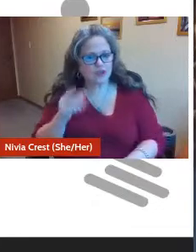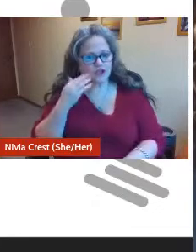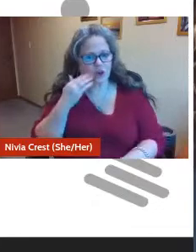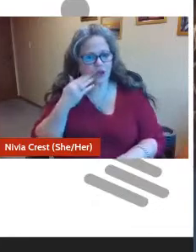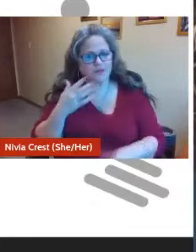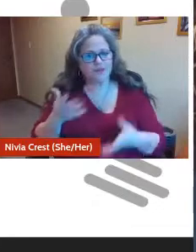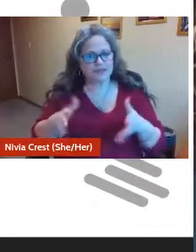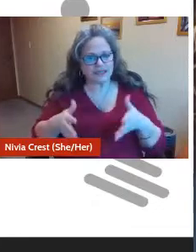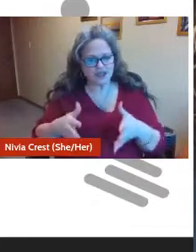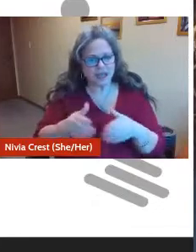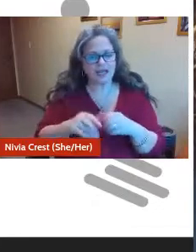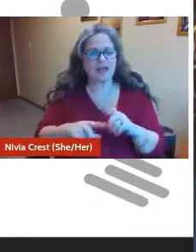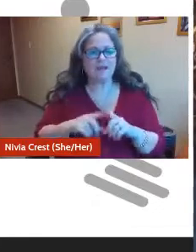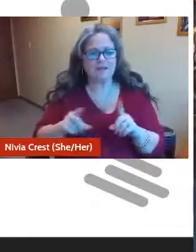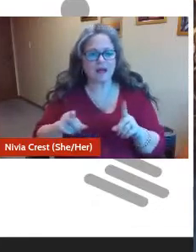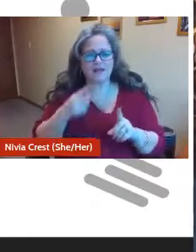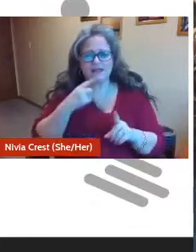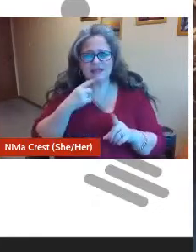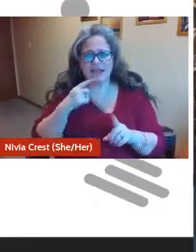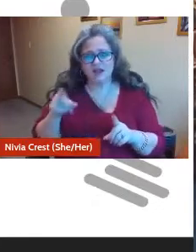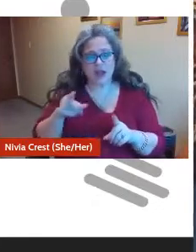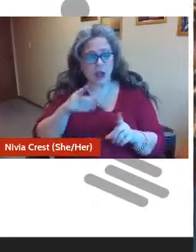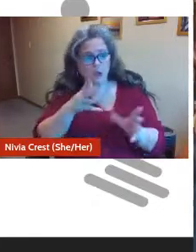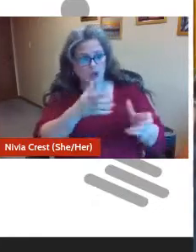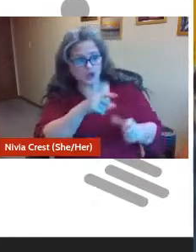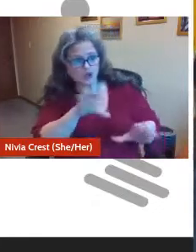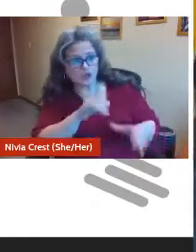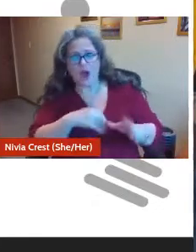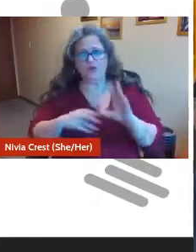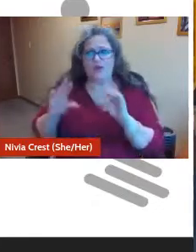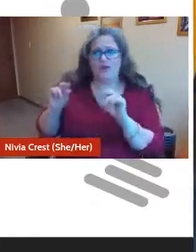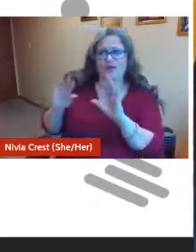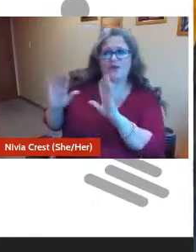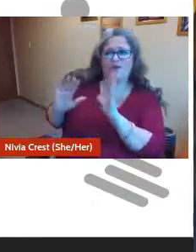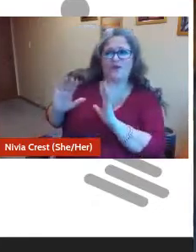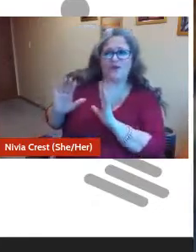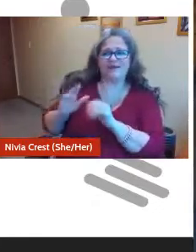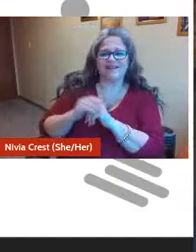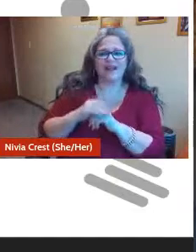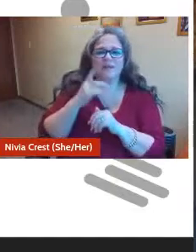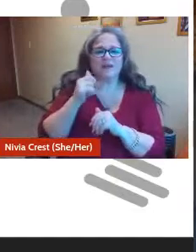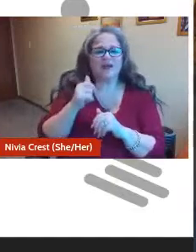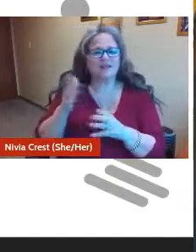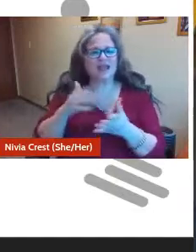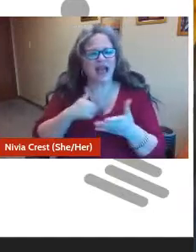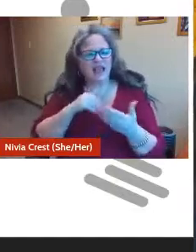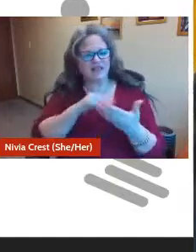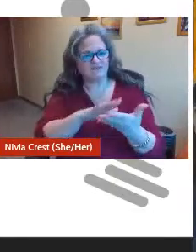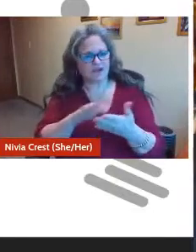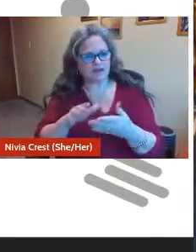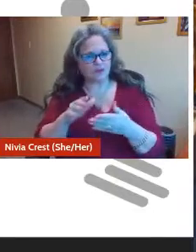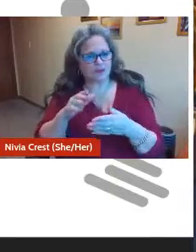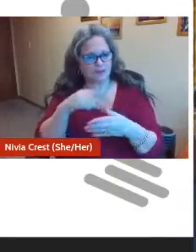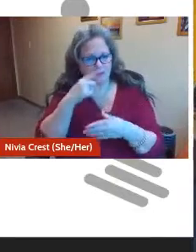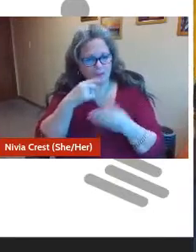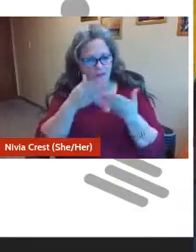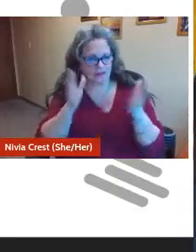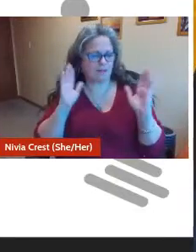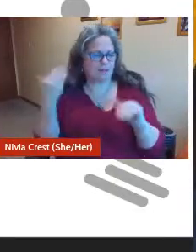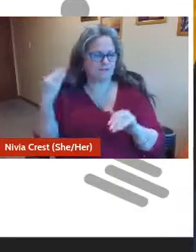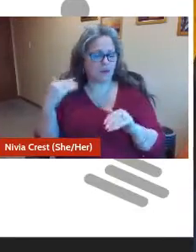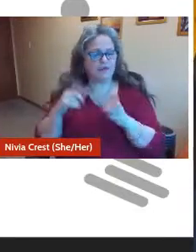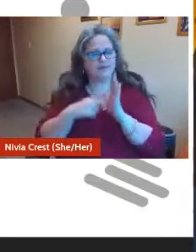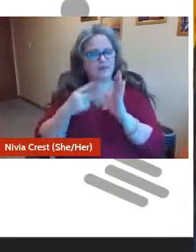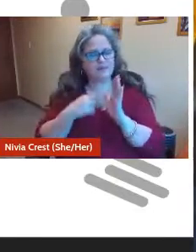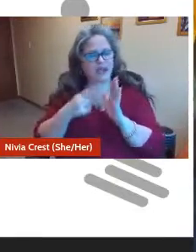Well, they asked me to do it. And, oh, no, baby, I don't make nothing that. No, I won't make it. Because I've dealt with the public, and sometimes the public can be